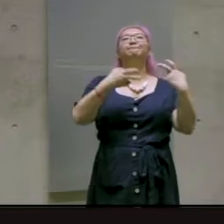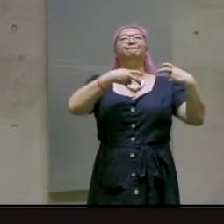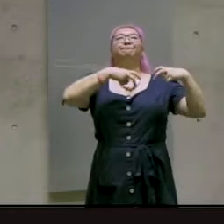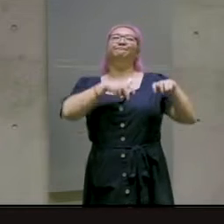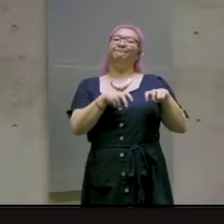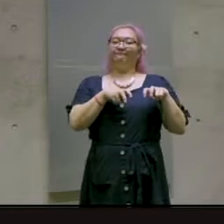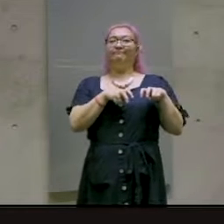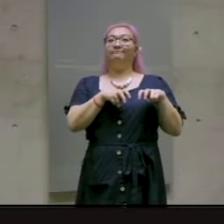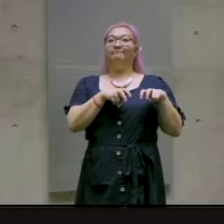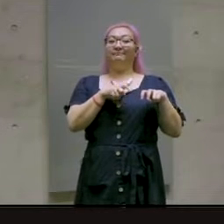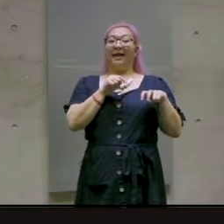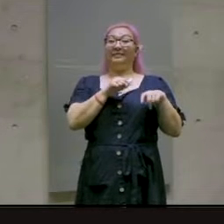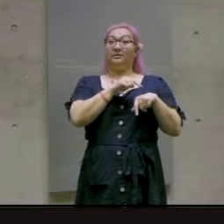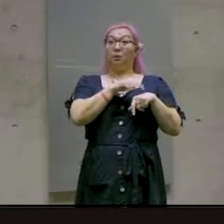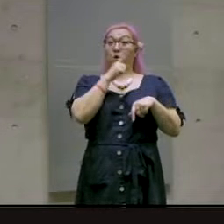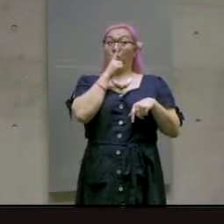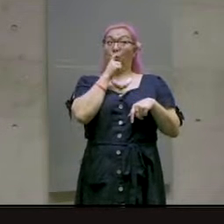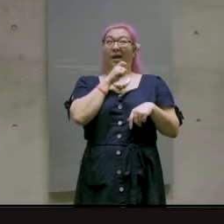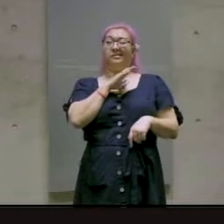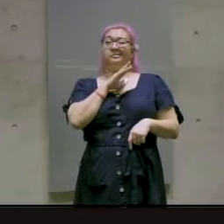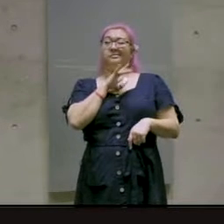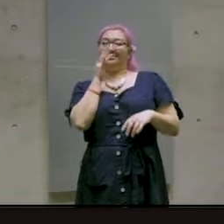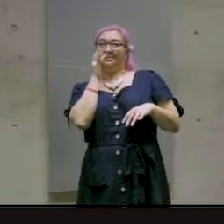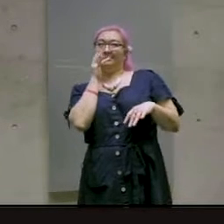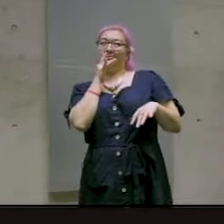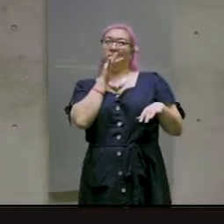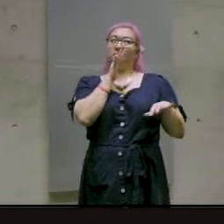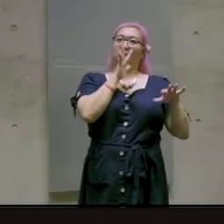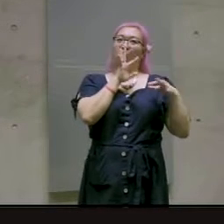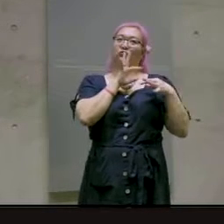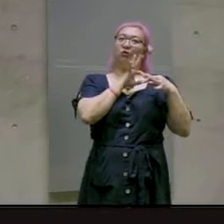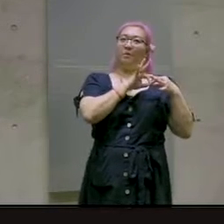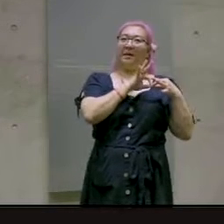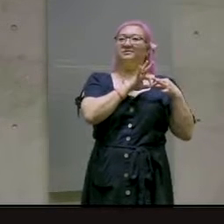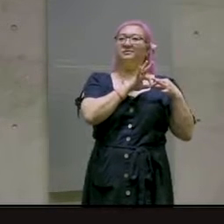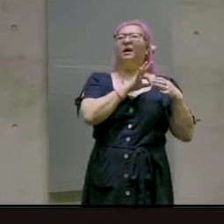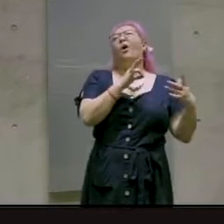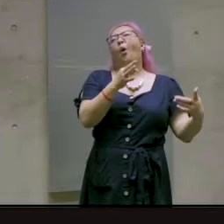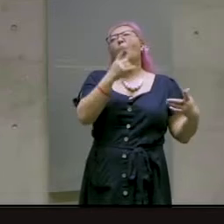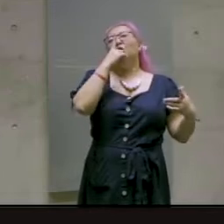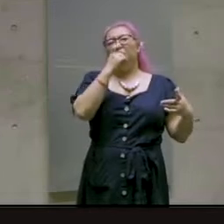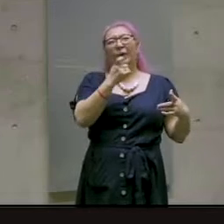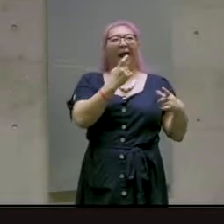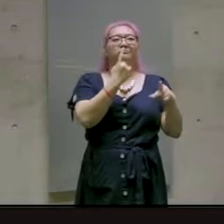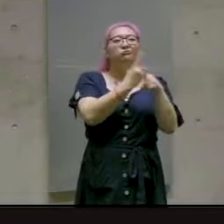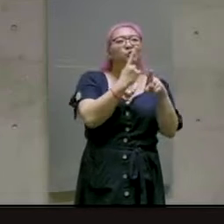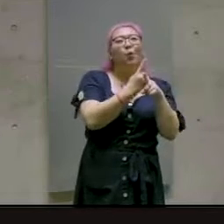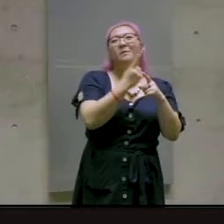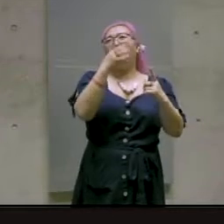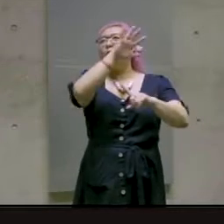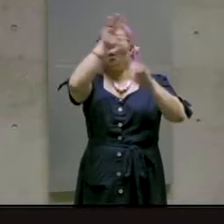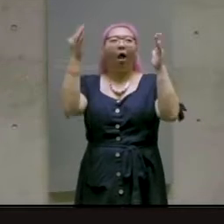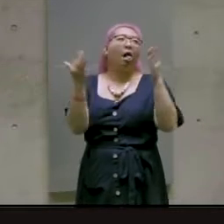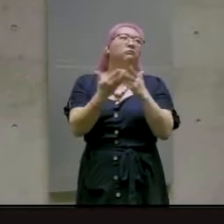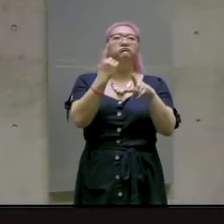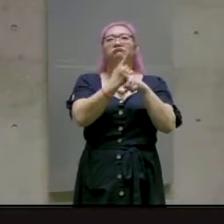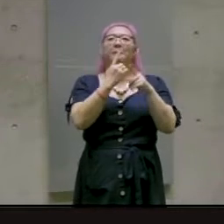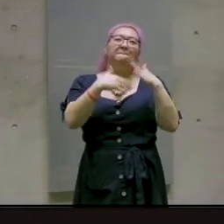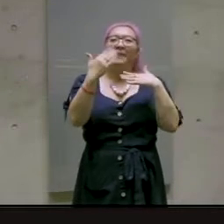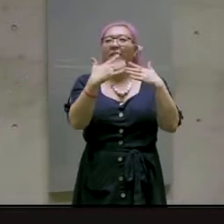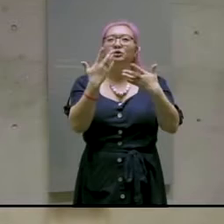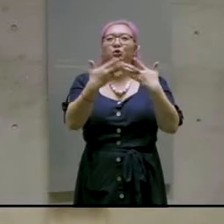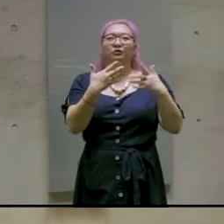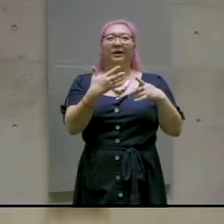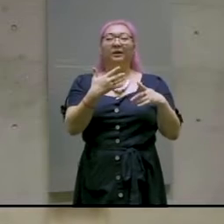you want. Or he can kind of like, you can get some lore, do some world building, but we found most players decided to romance the deacon